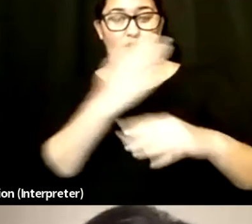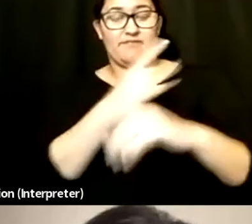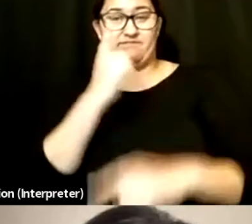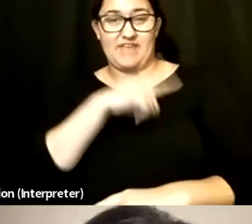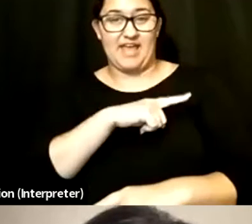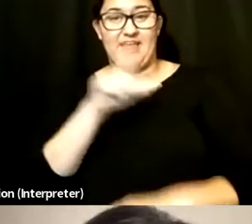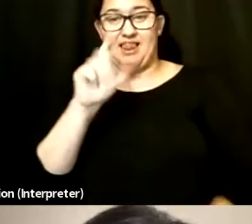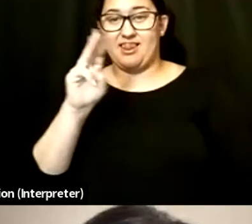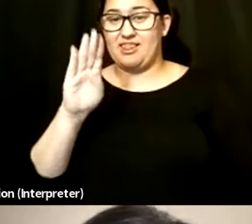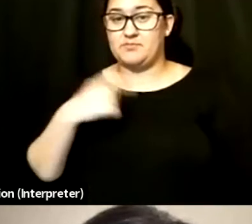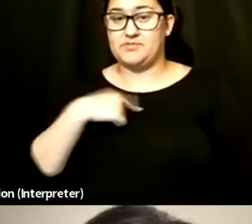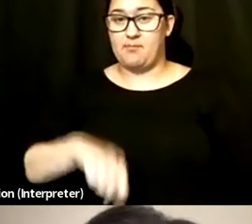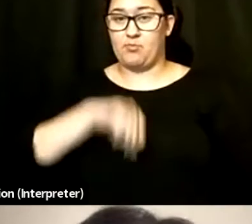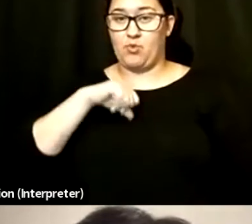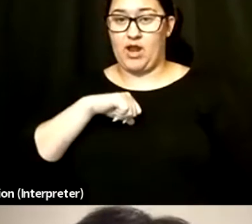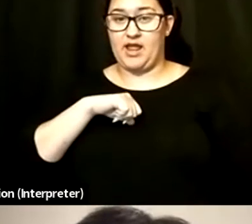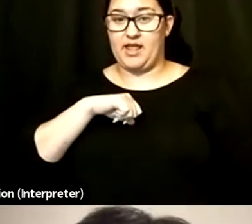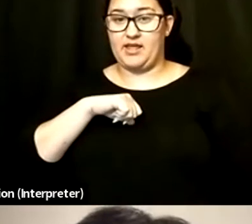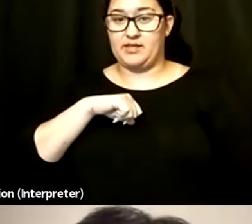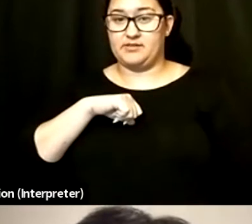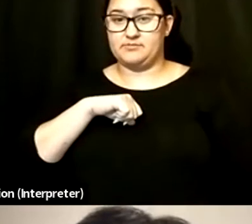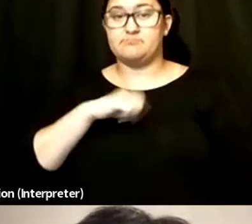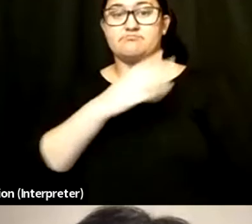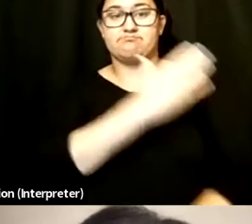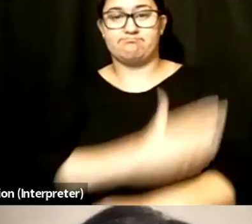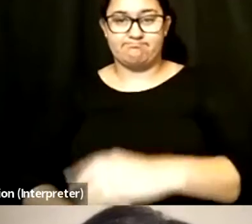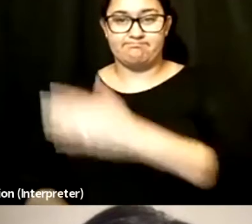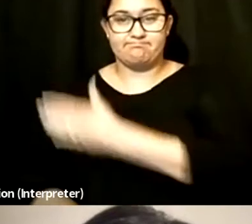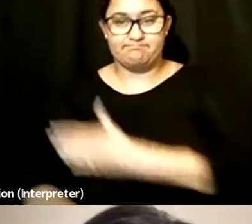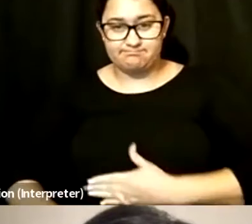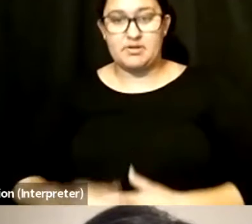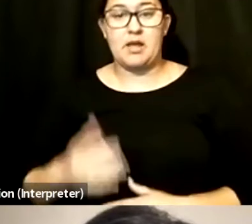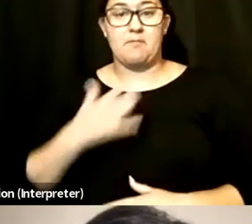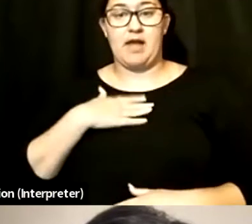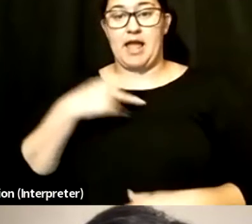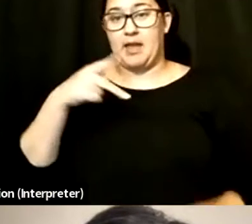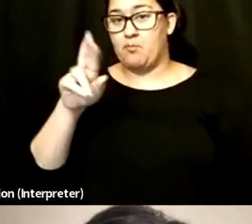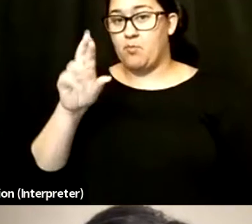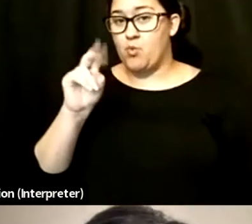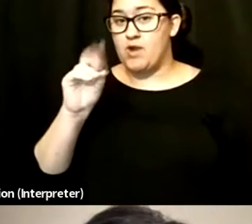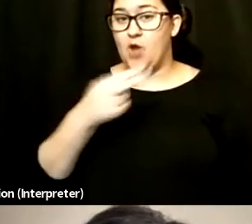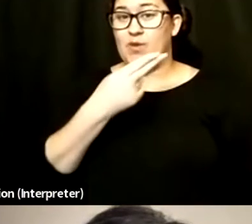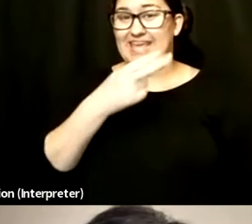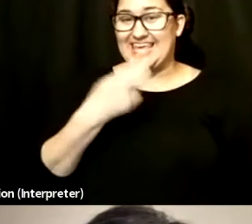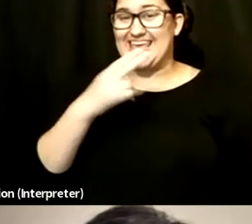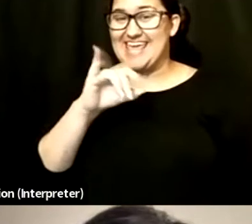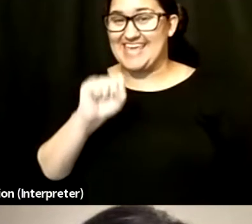am a proud quadruple congenital amputee. My pronouns are he, his, and